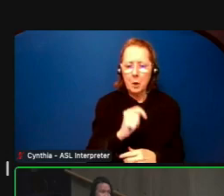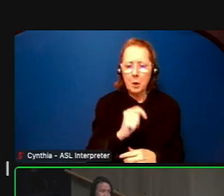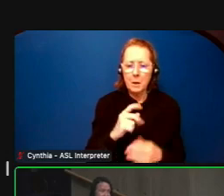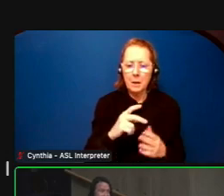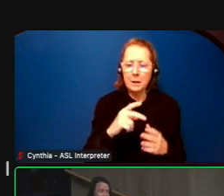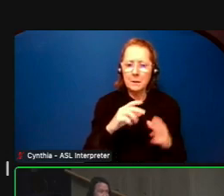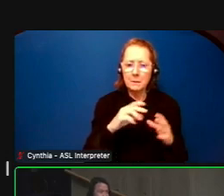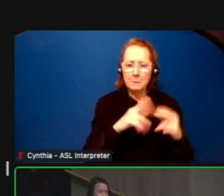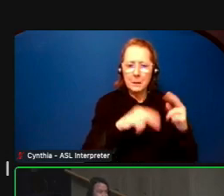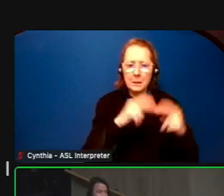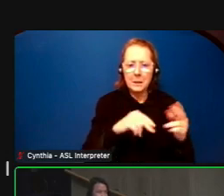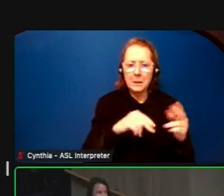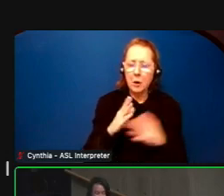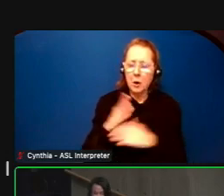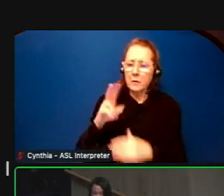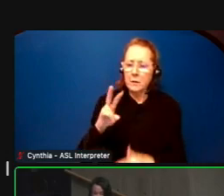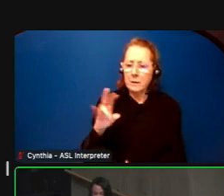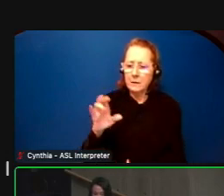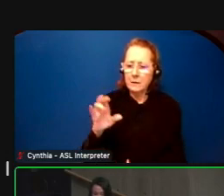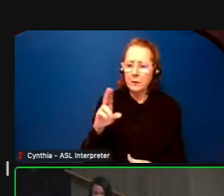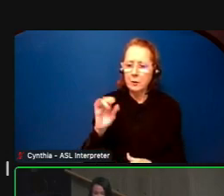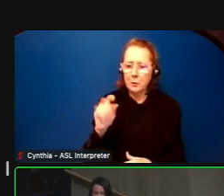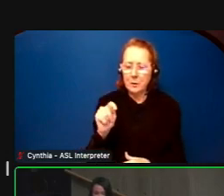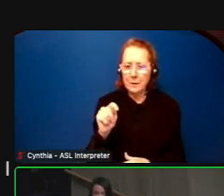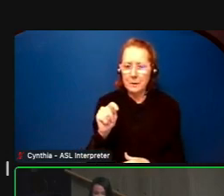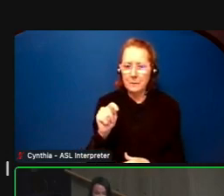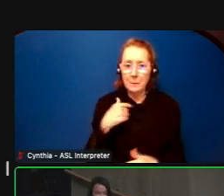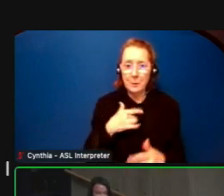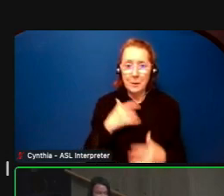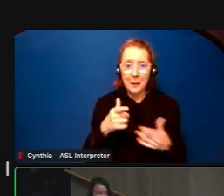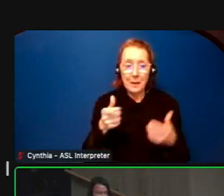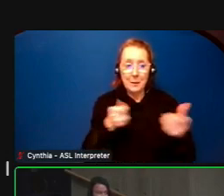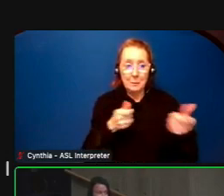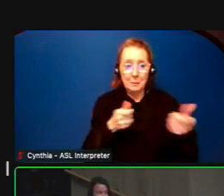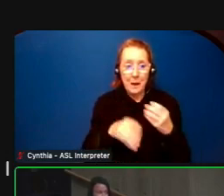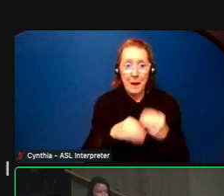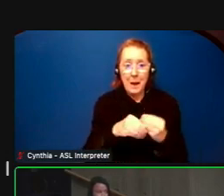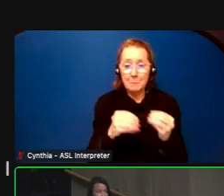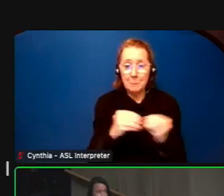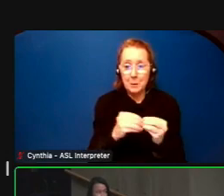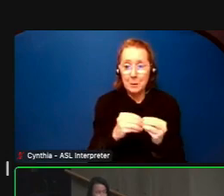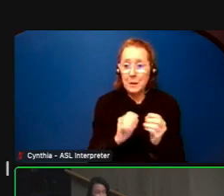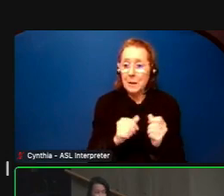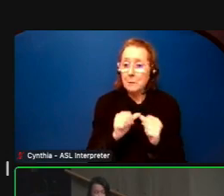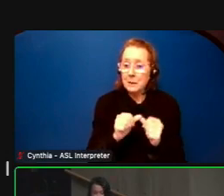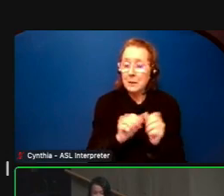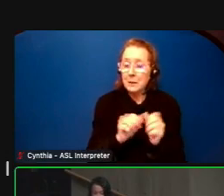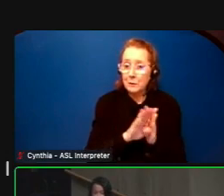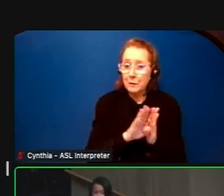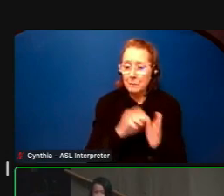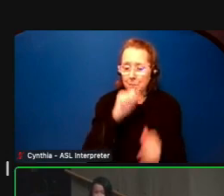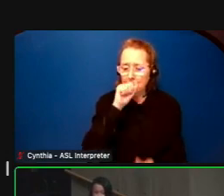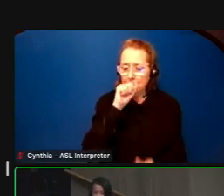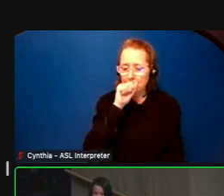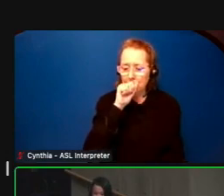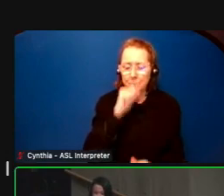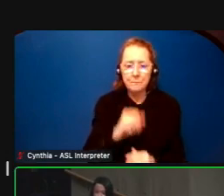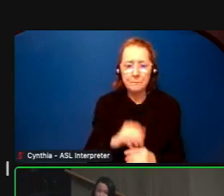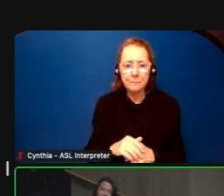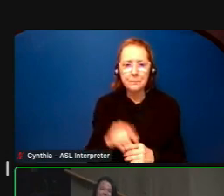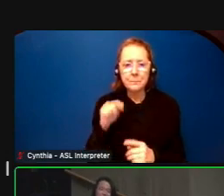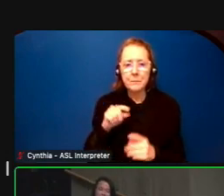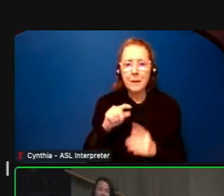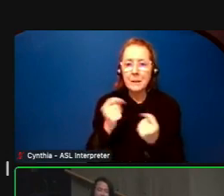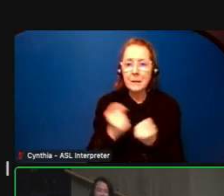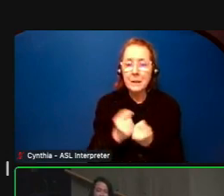units. And we're excited to bring on more and continue to develop. So of that team, just be aware that we